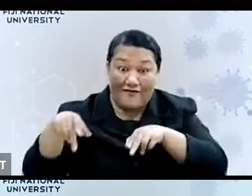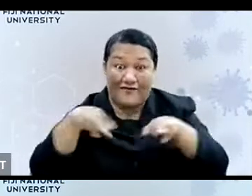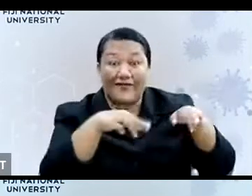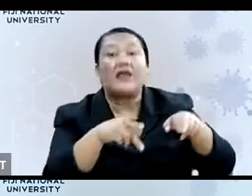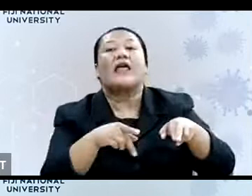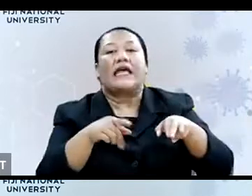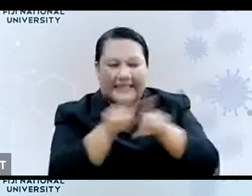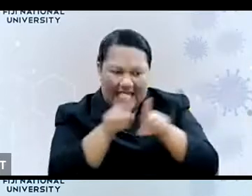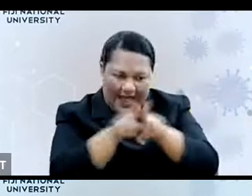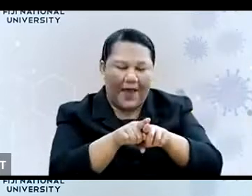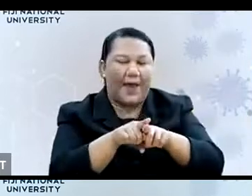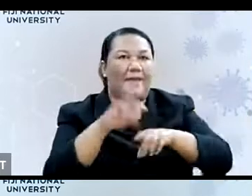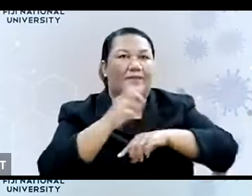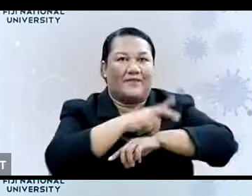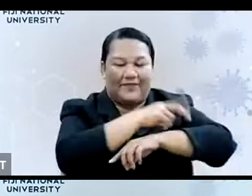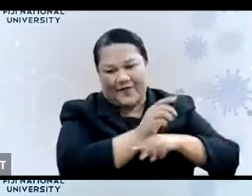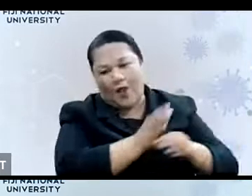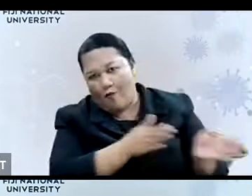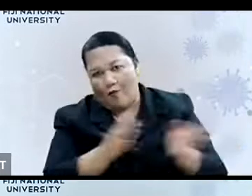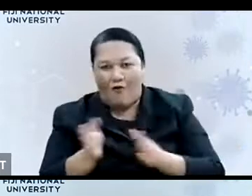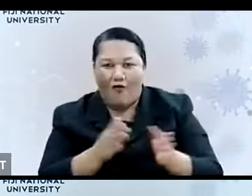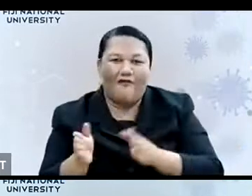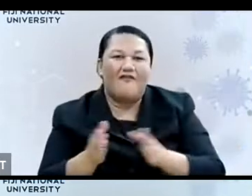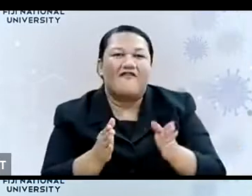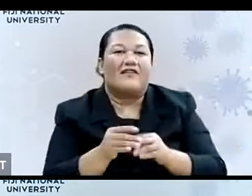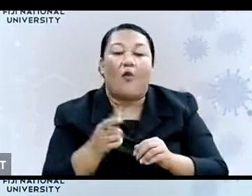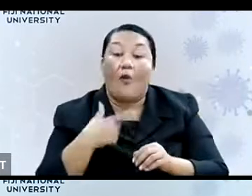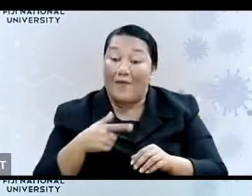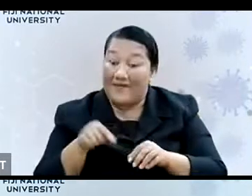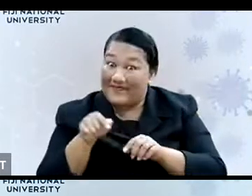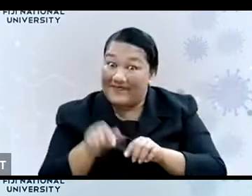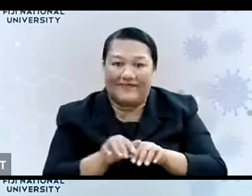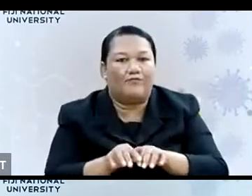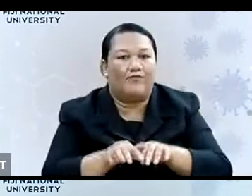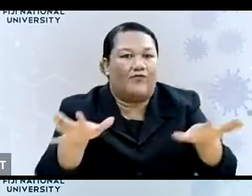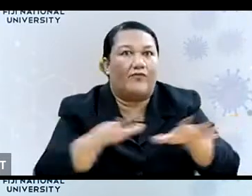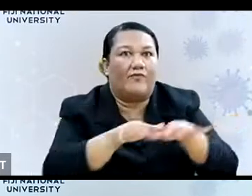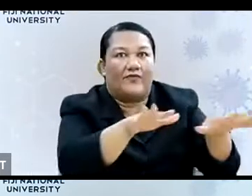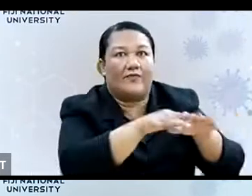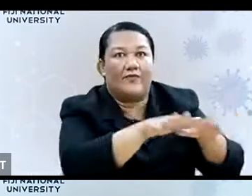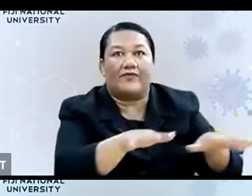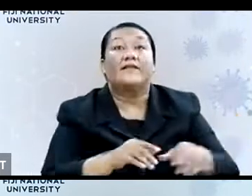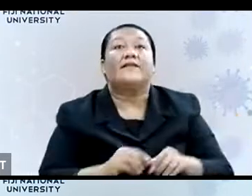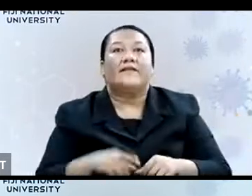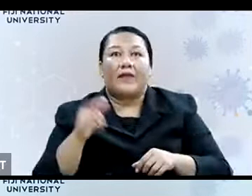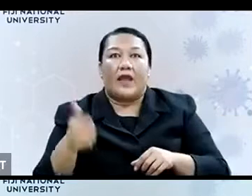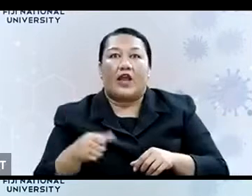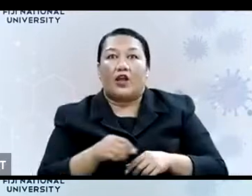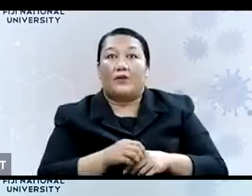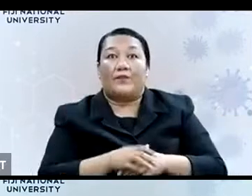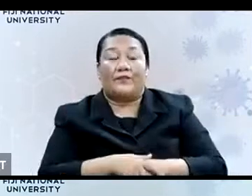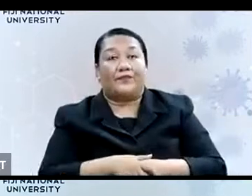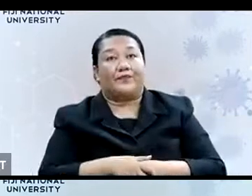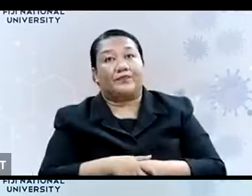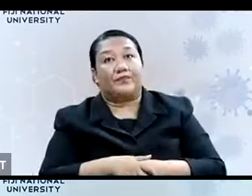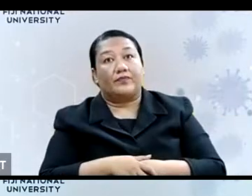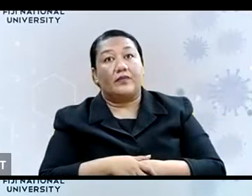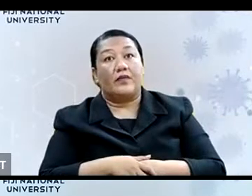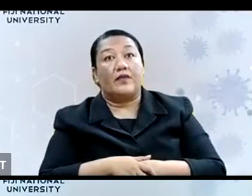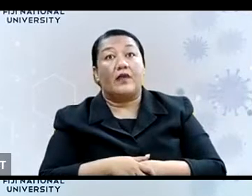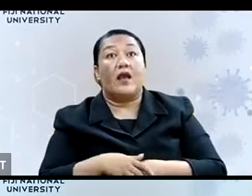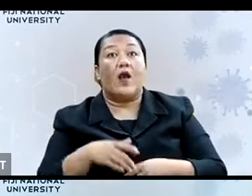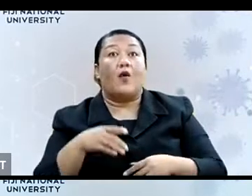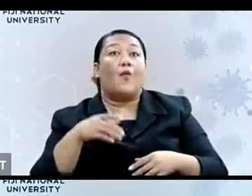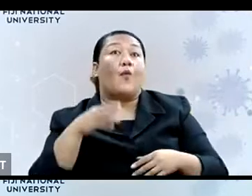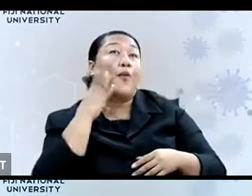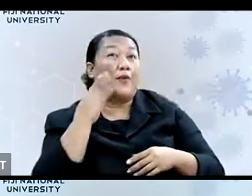our toolbox of containing not just this virus, but other viruses as well. For example, when we had meningococcal C